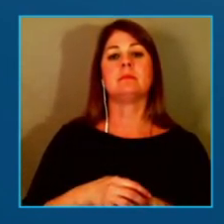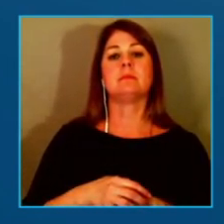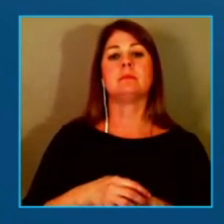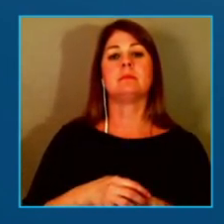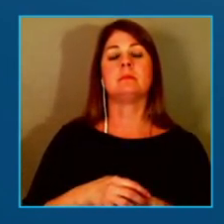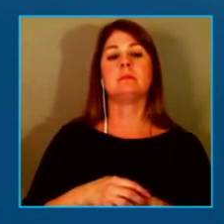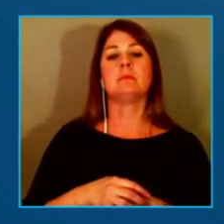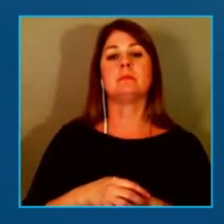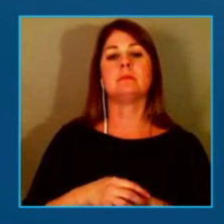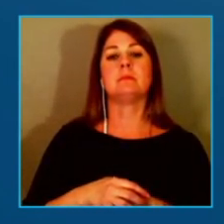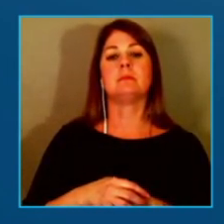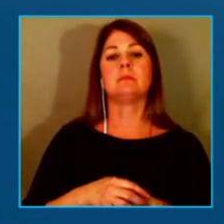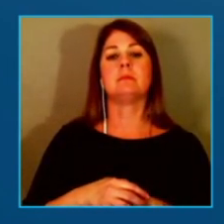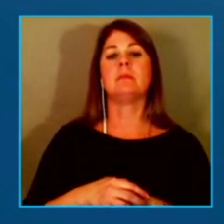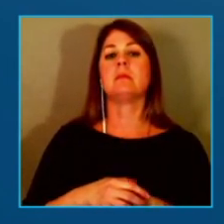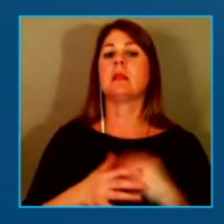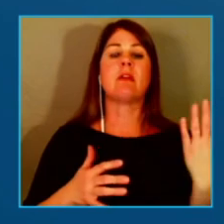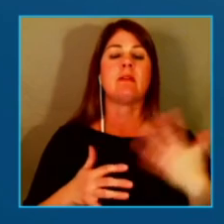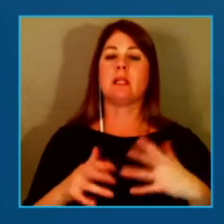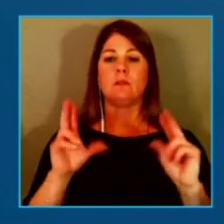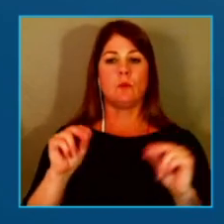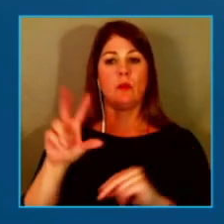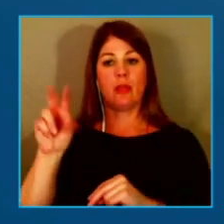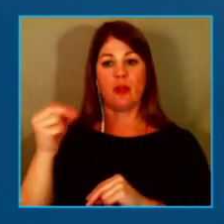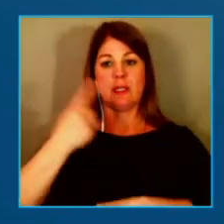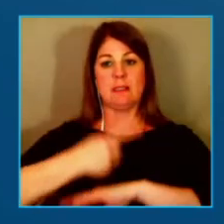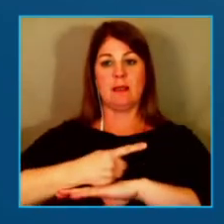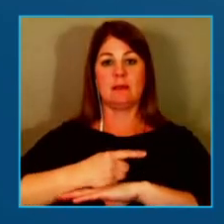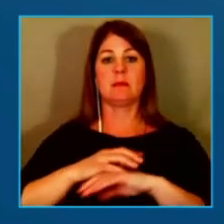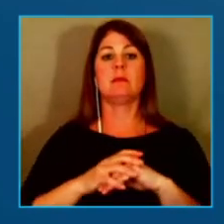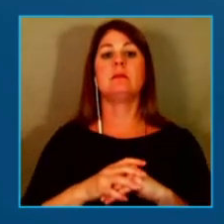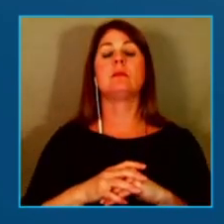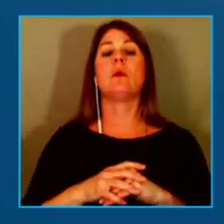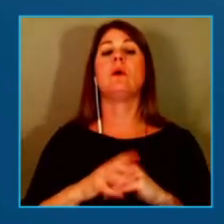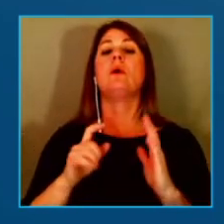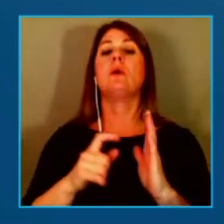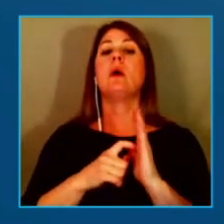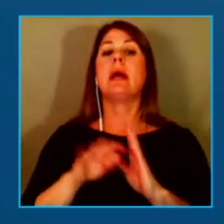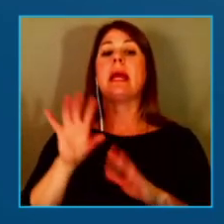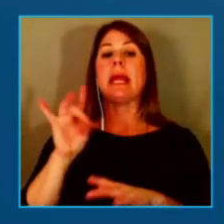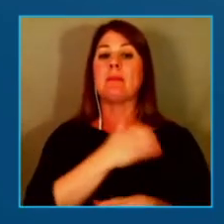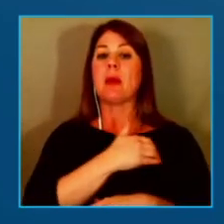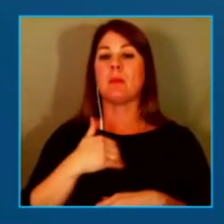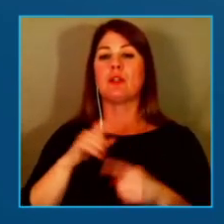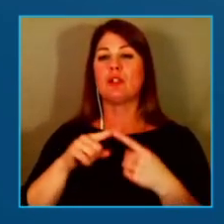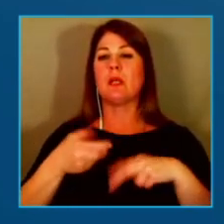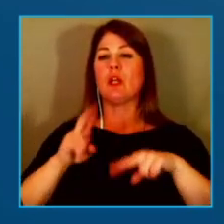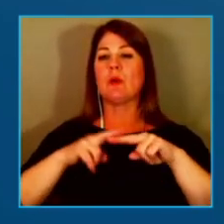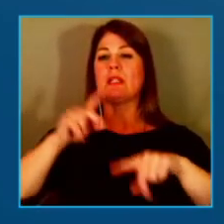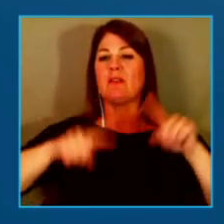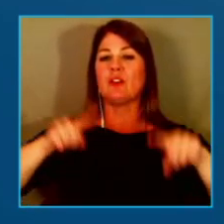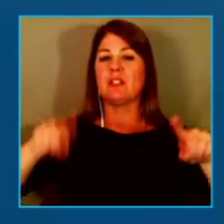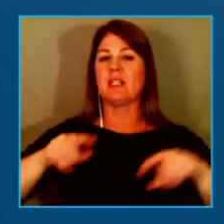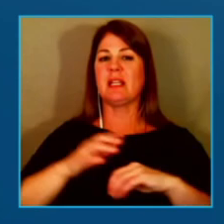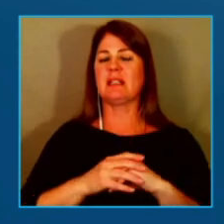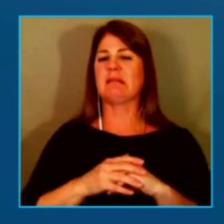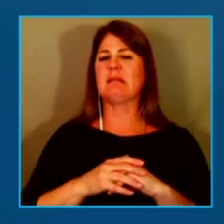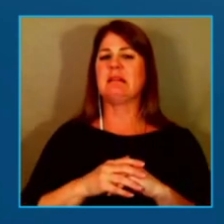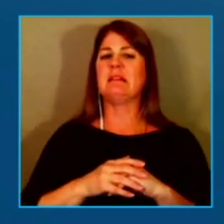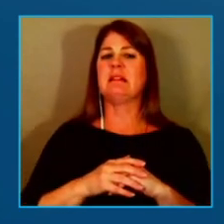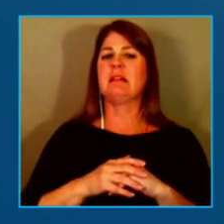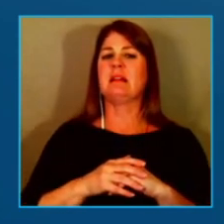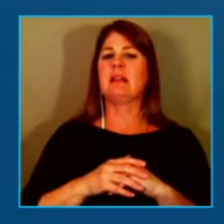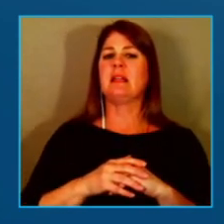committee, add new eight new voting members to increase diversity. And that's to, I believe it's a 68-member